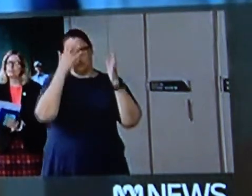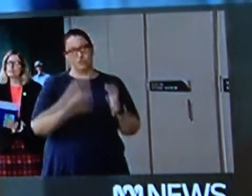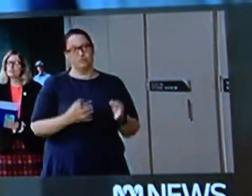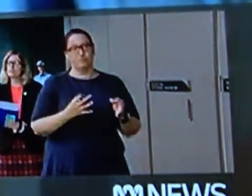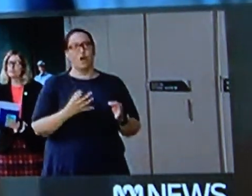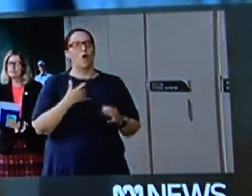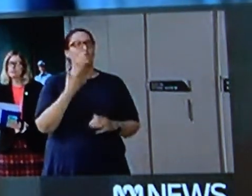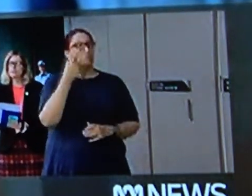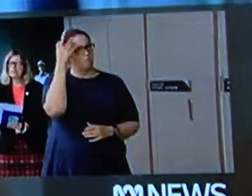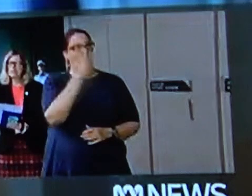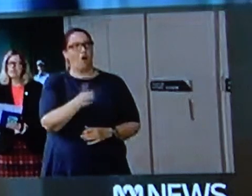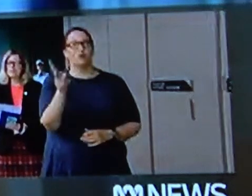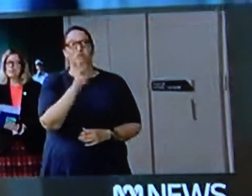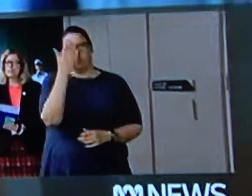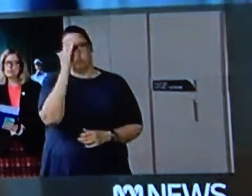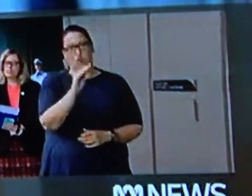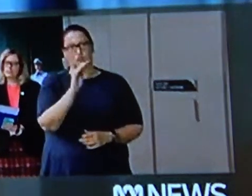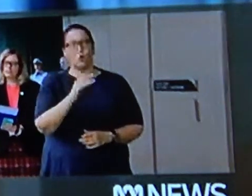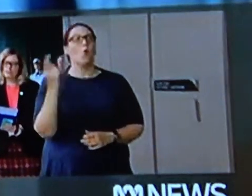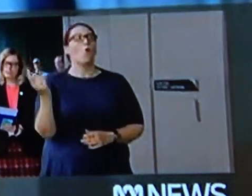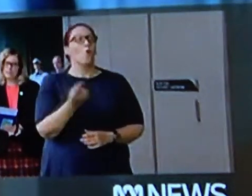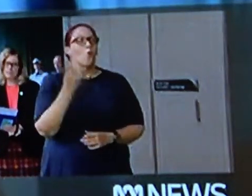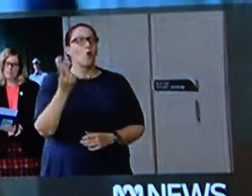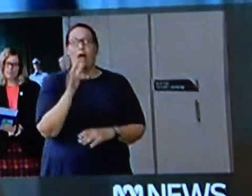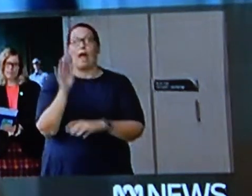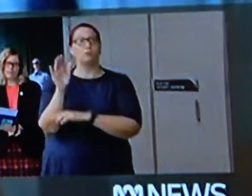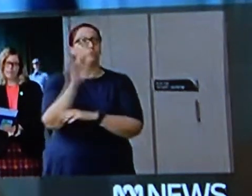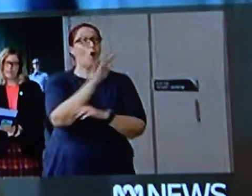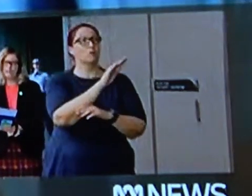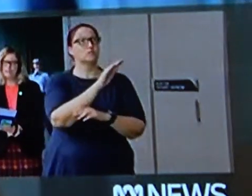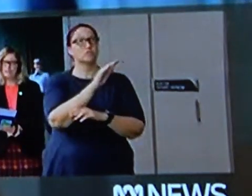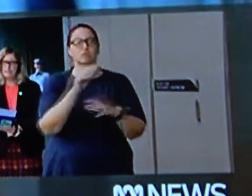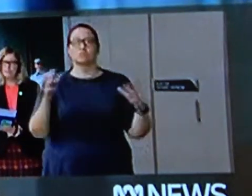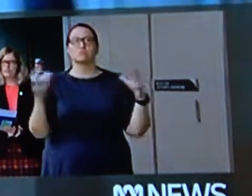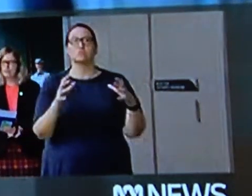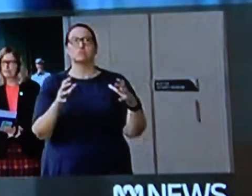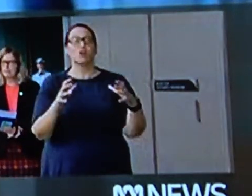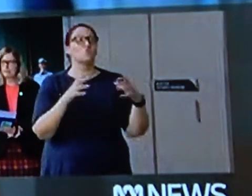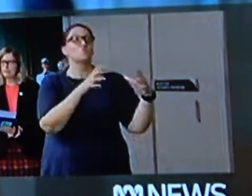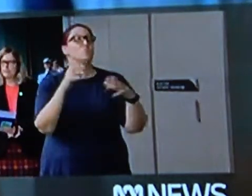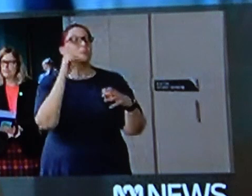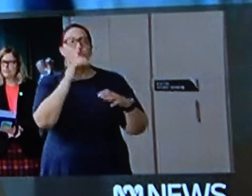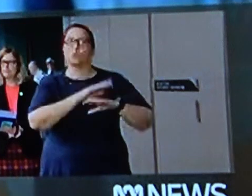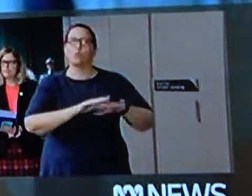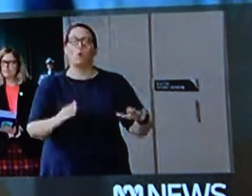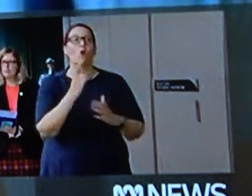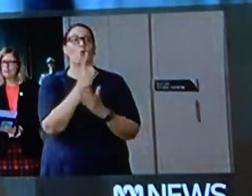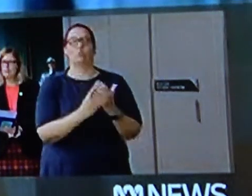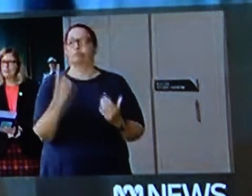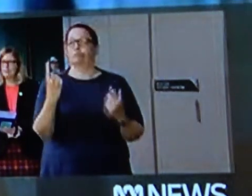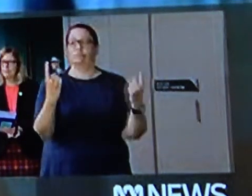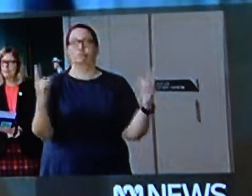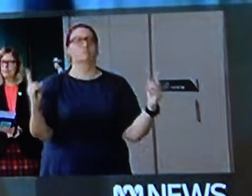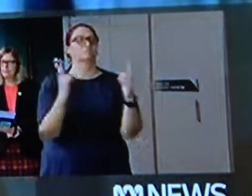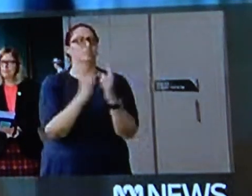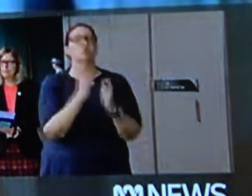or inside should not be more than 2 people unless it's your immediate family, and that is something that we will enforce. But I also want to remind everybody